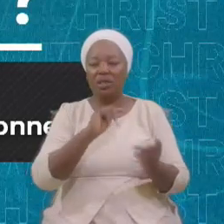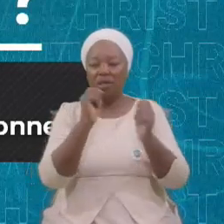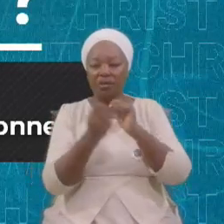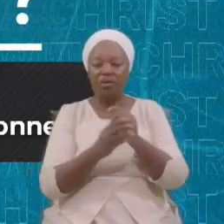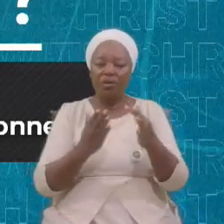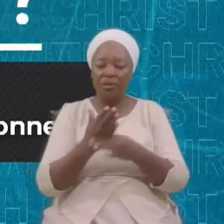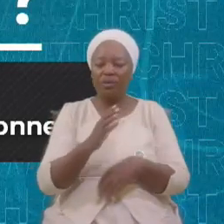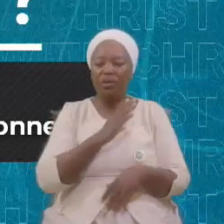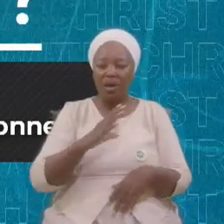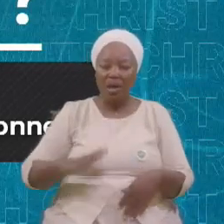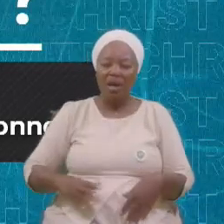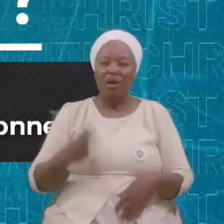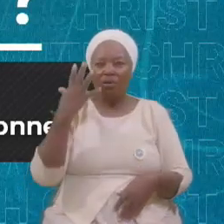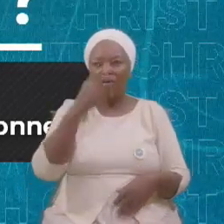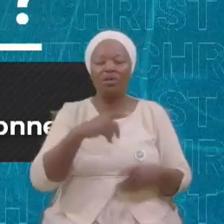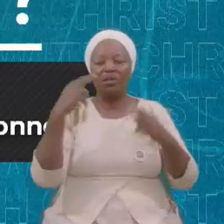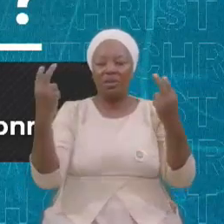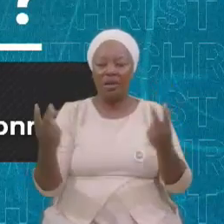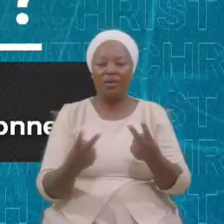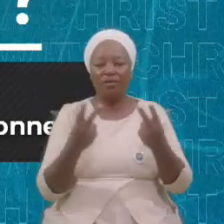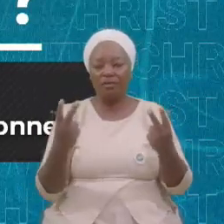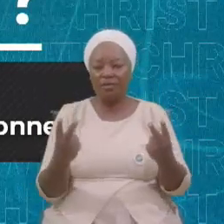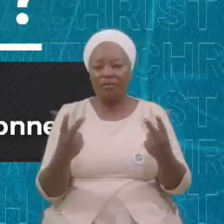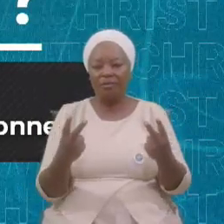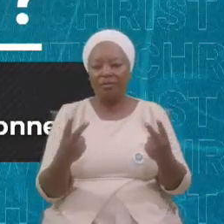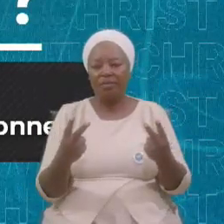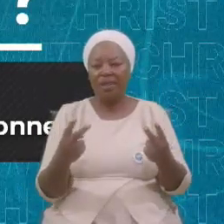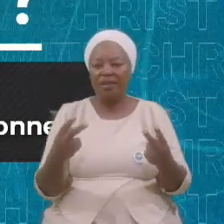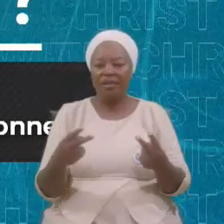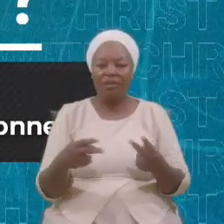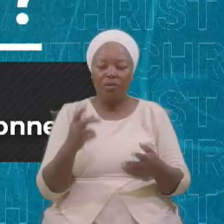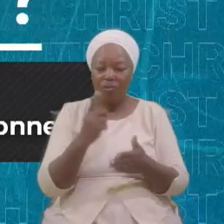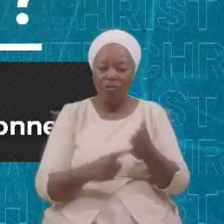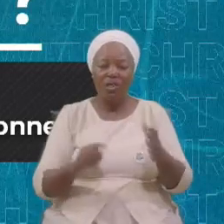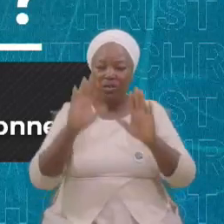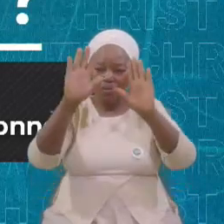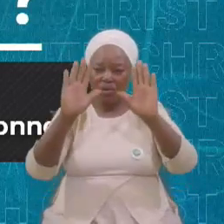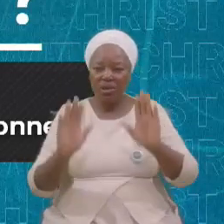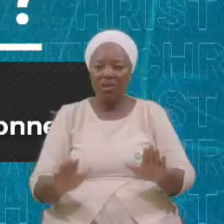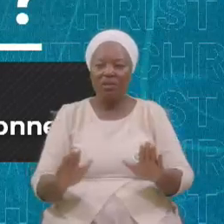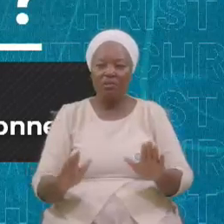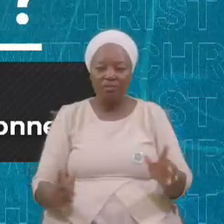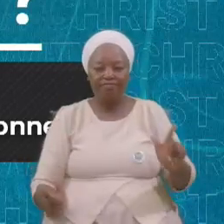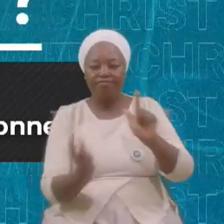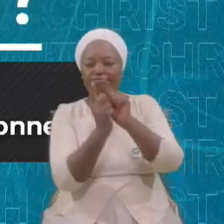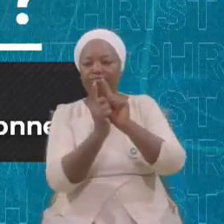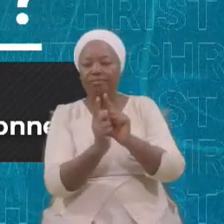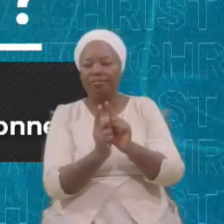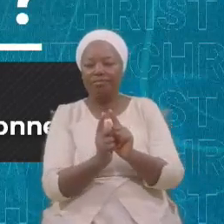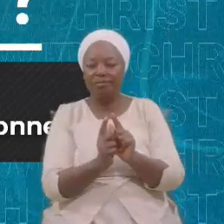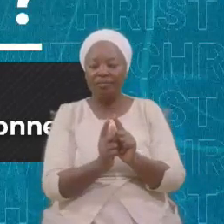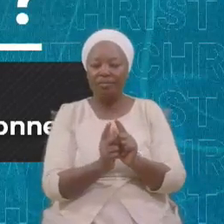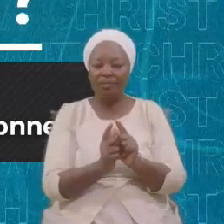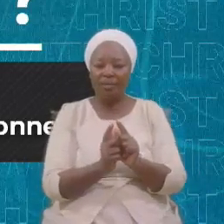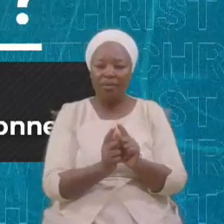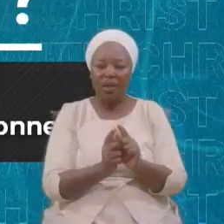Christ's glorious triumph. What a blessed encounter. You saw it. You heard